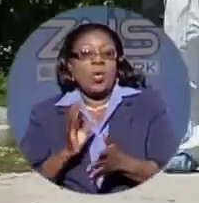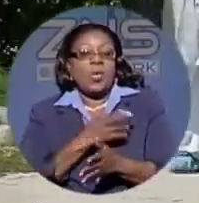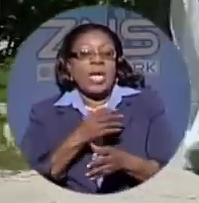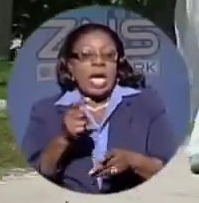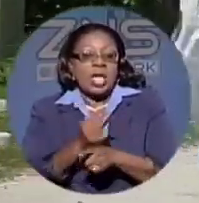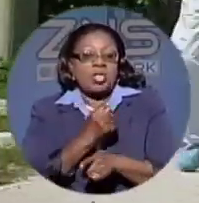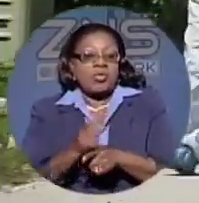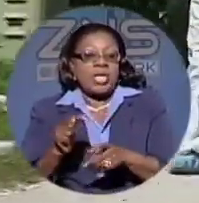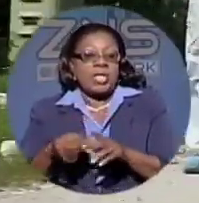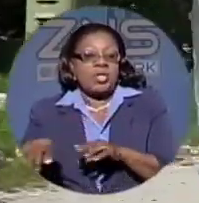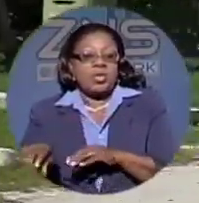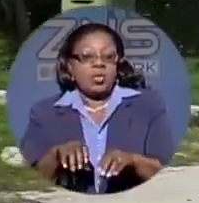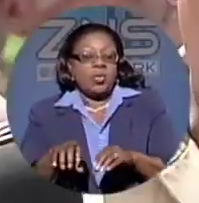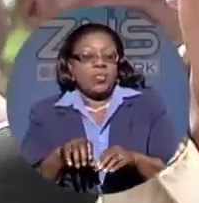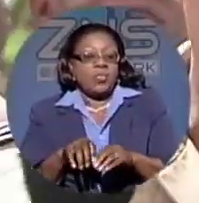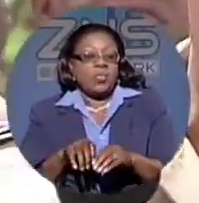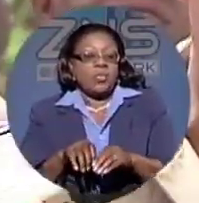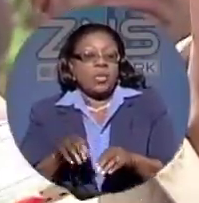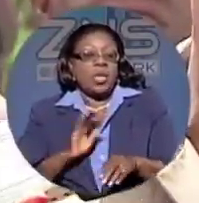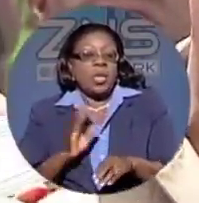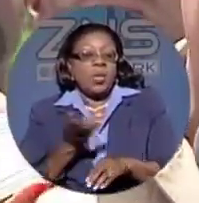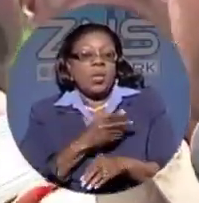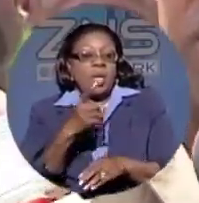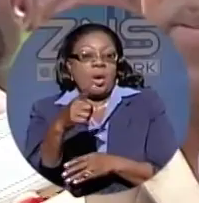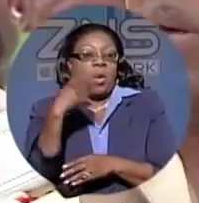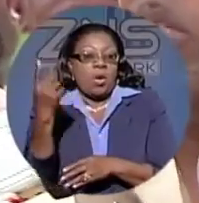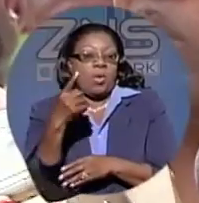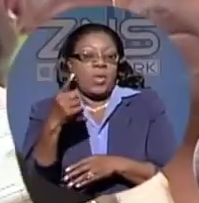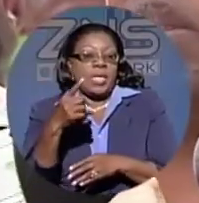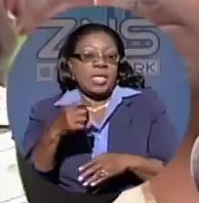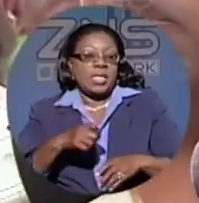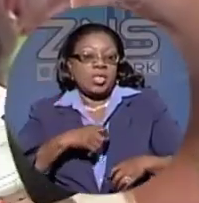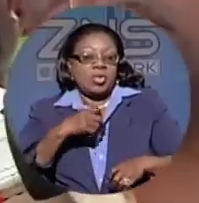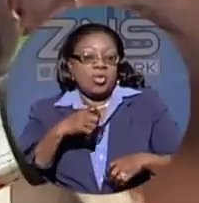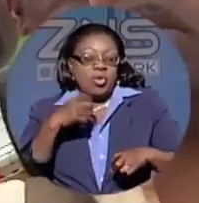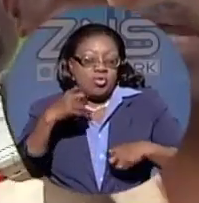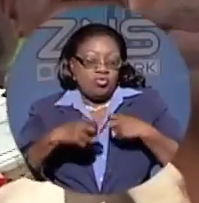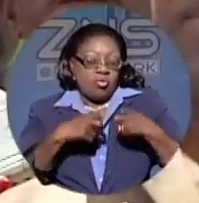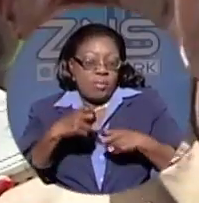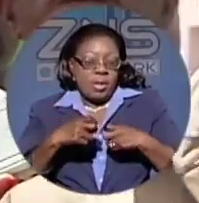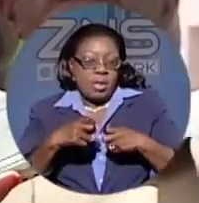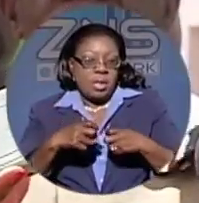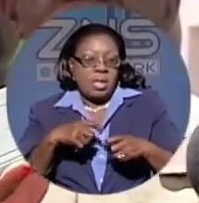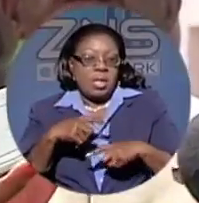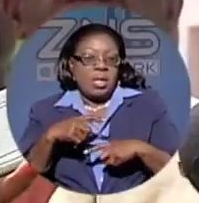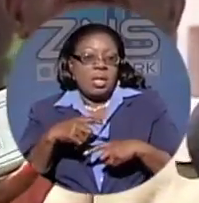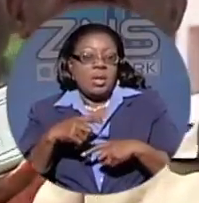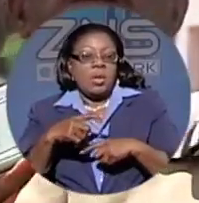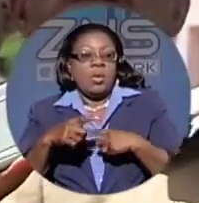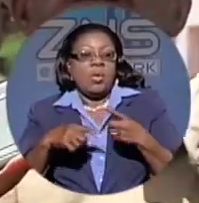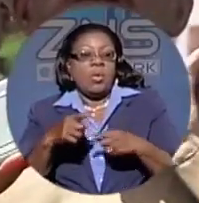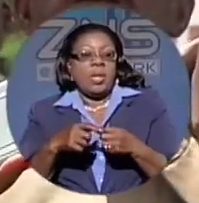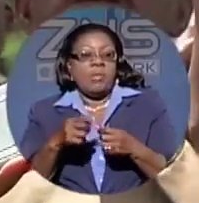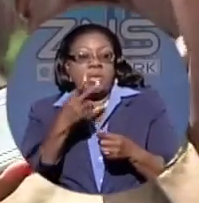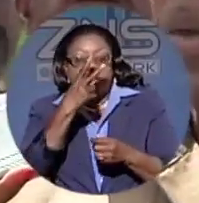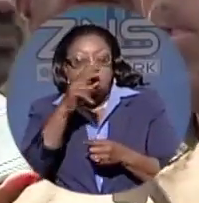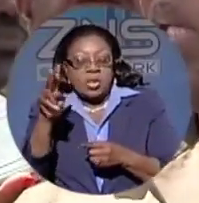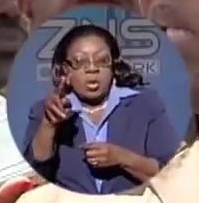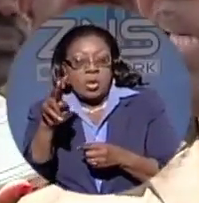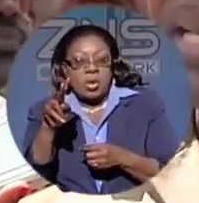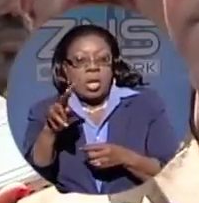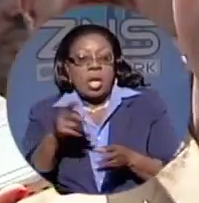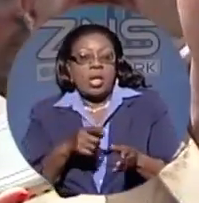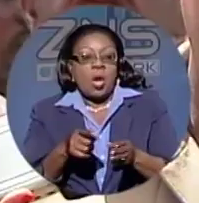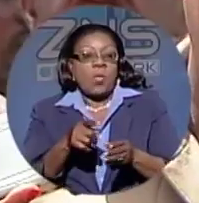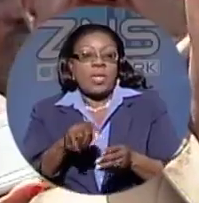very unfortunate, and I'm always very, very disturbed, very troubled. Our members of the press, based upon what I saw, along with